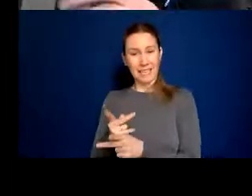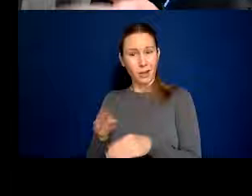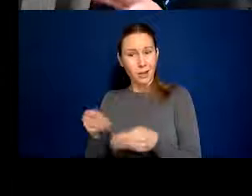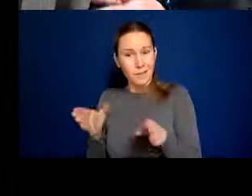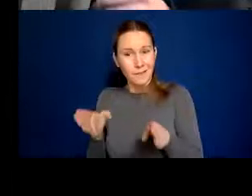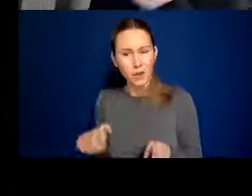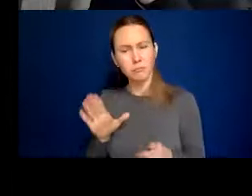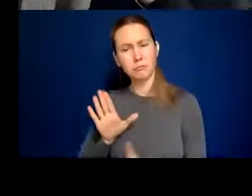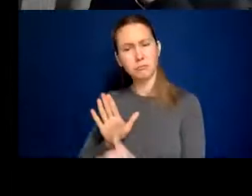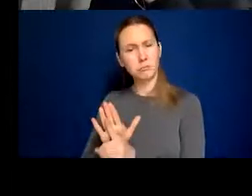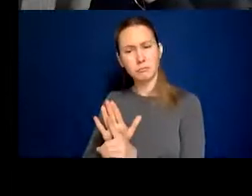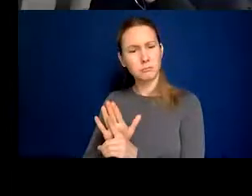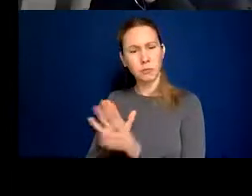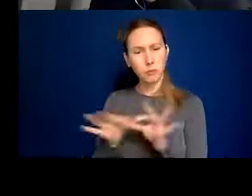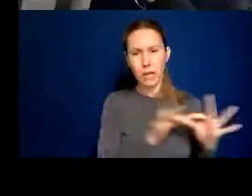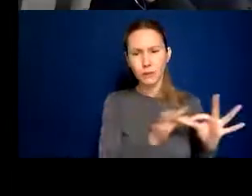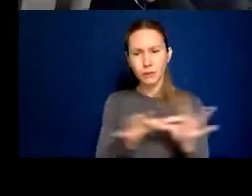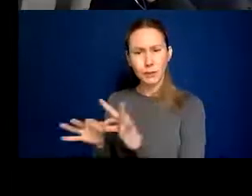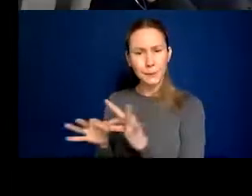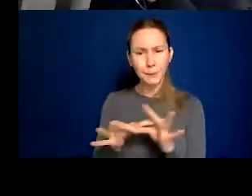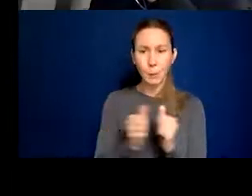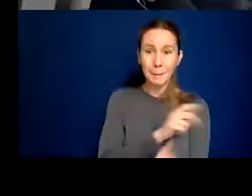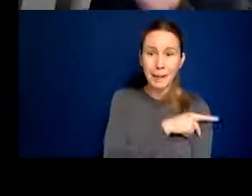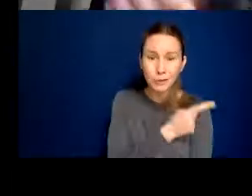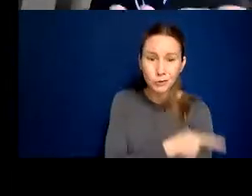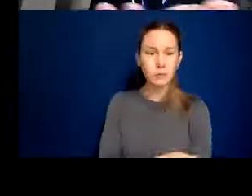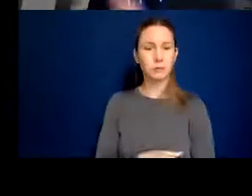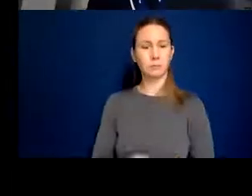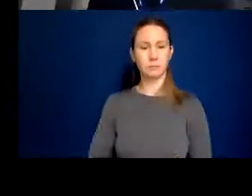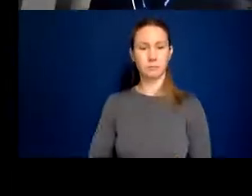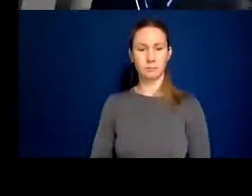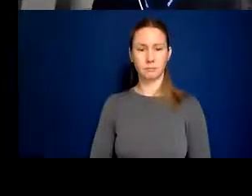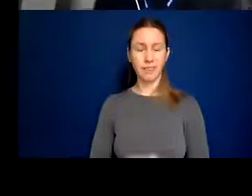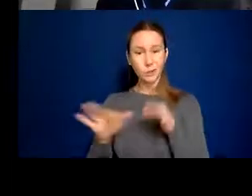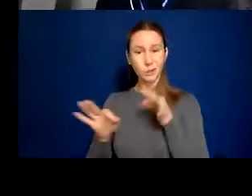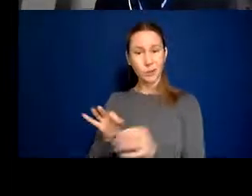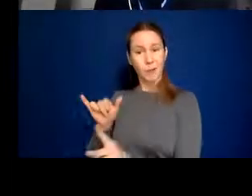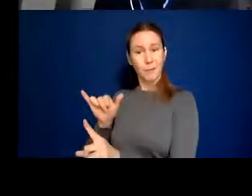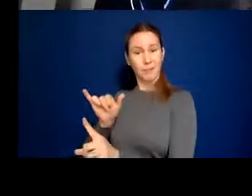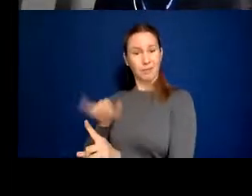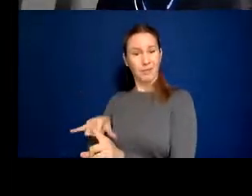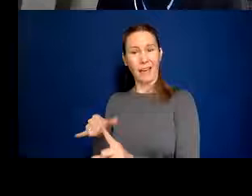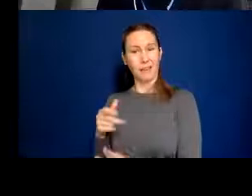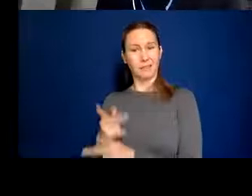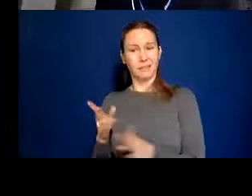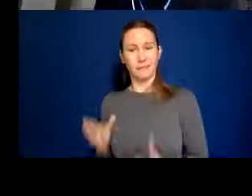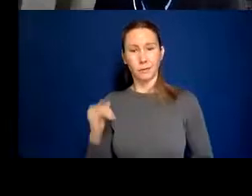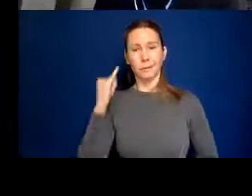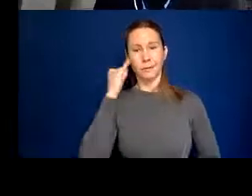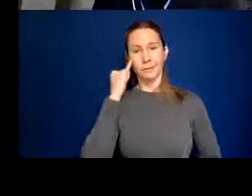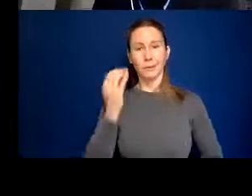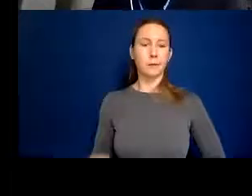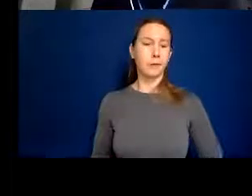is the relationship between the caregiver and the patient, and describe the traits of that caregiver. Some traits like depression, anxiety,